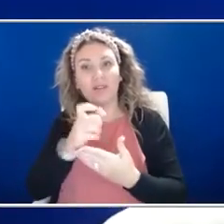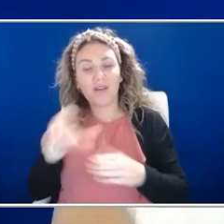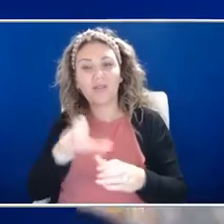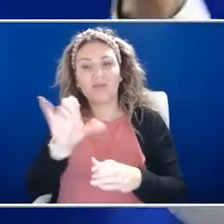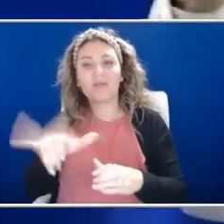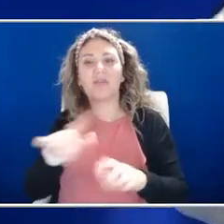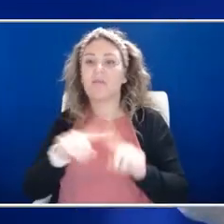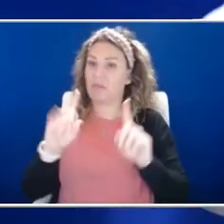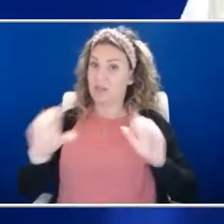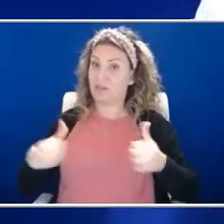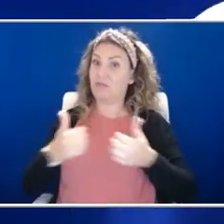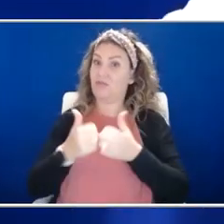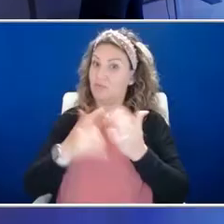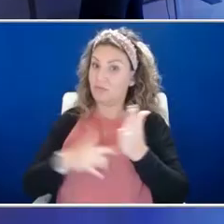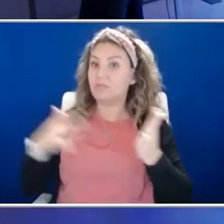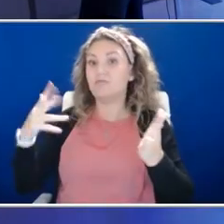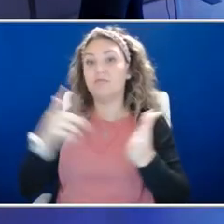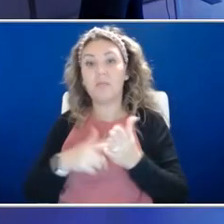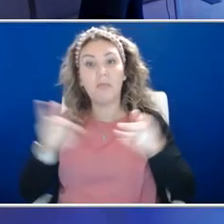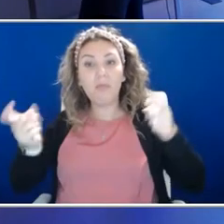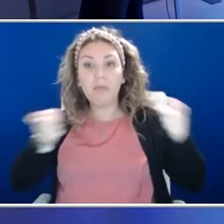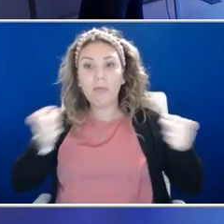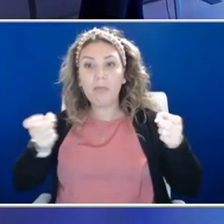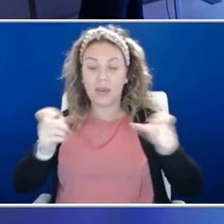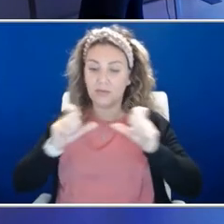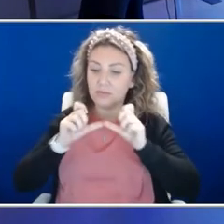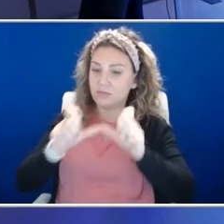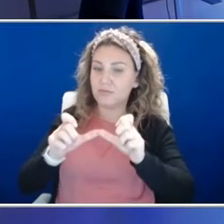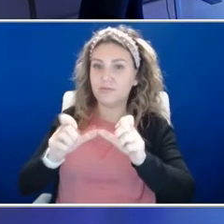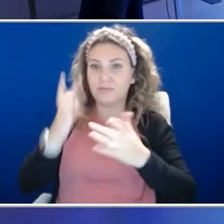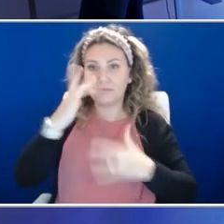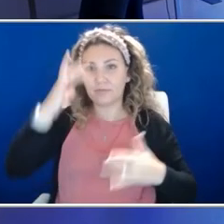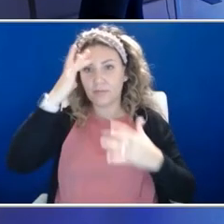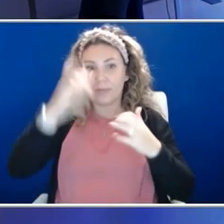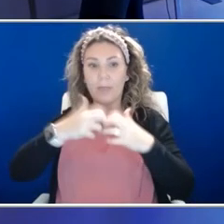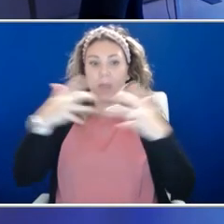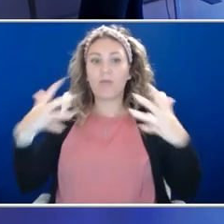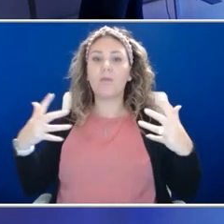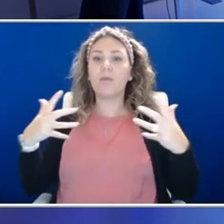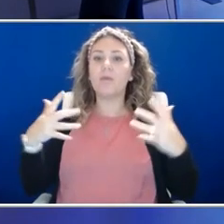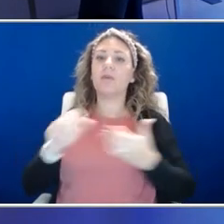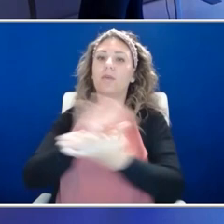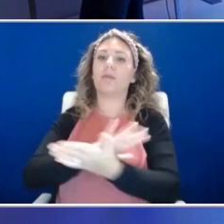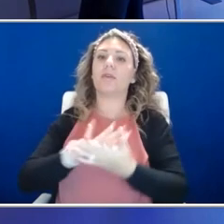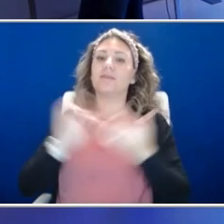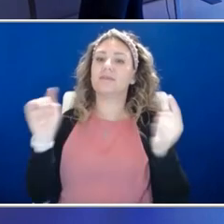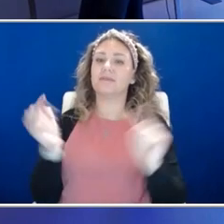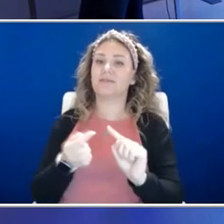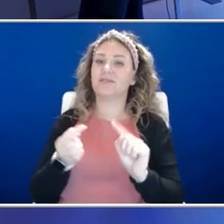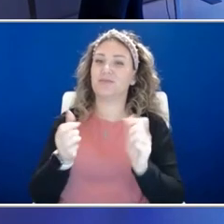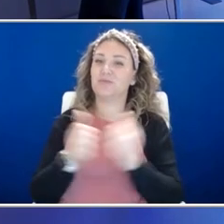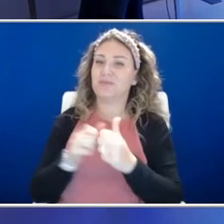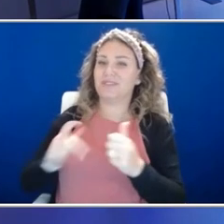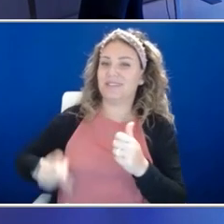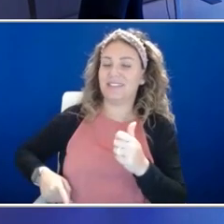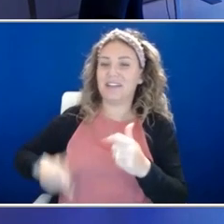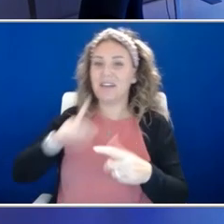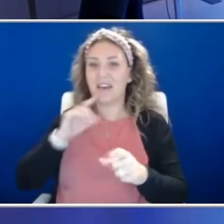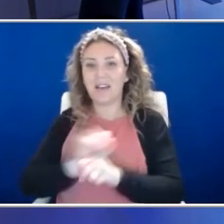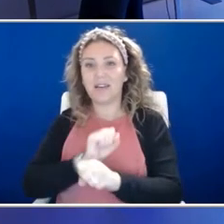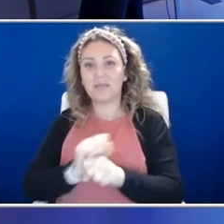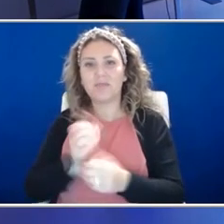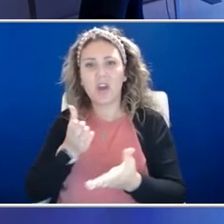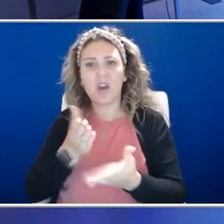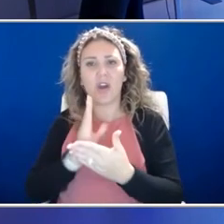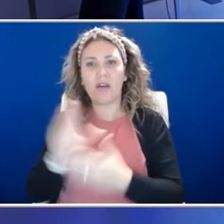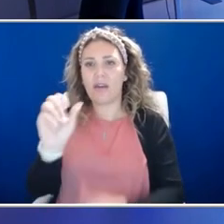challenge sometimes to manage the chronic disease without trying to cause chronic injury to a kidney too. Absolutely. So, all right,